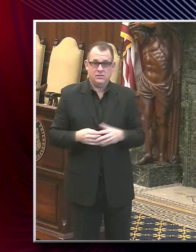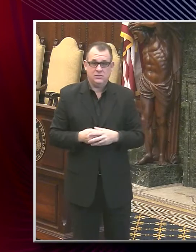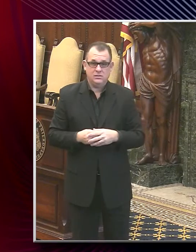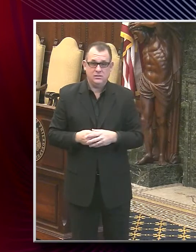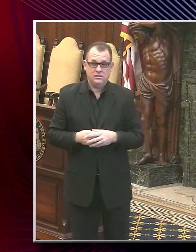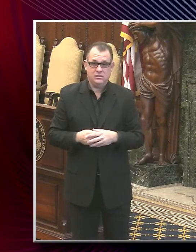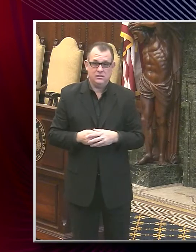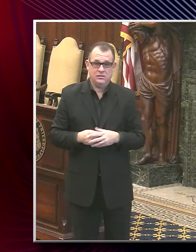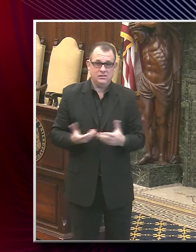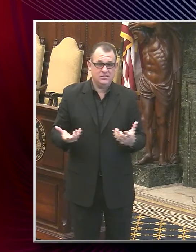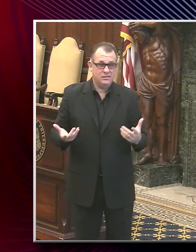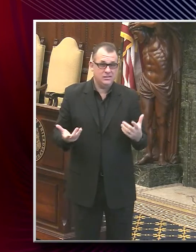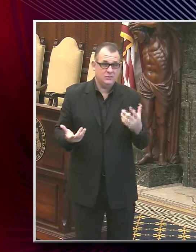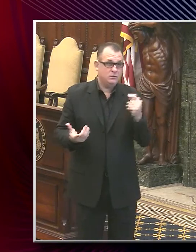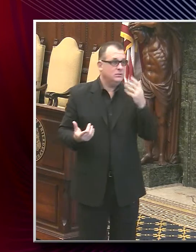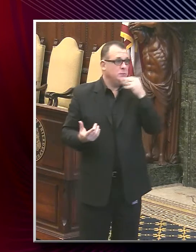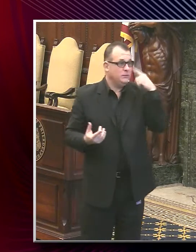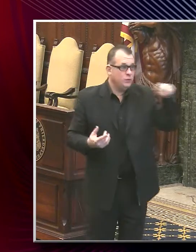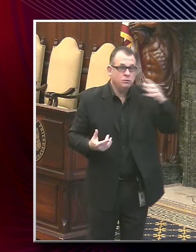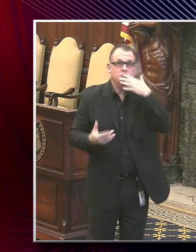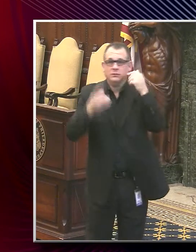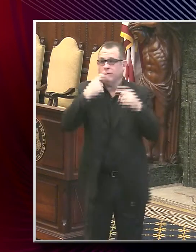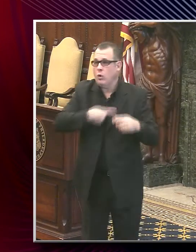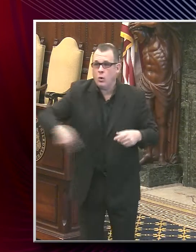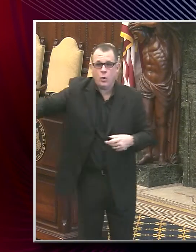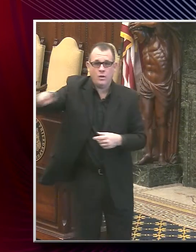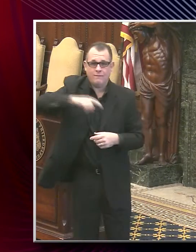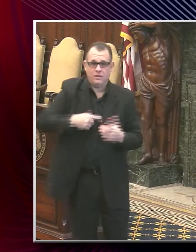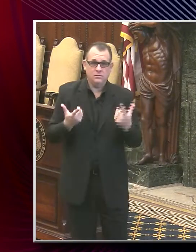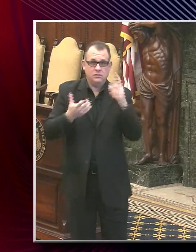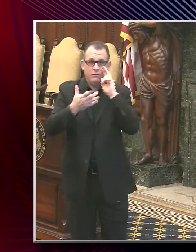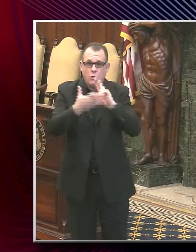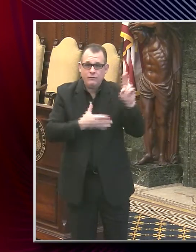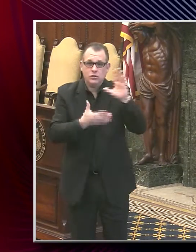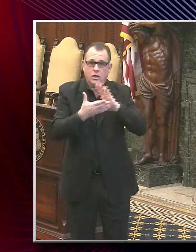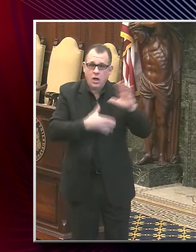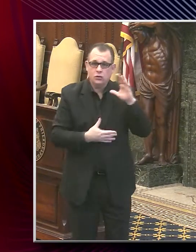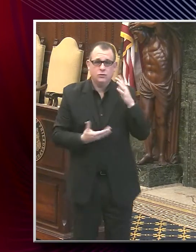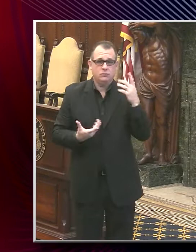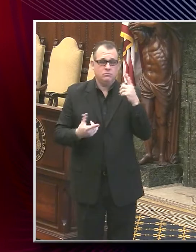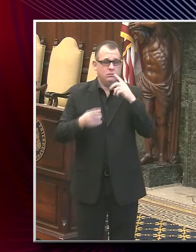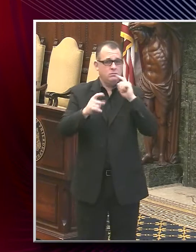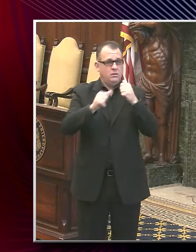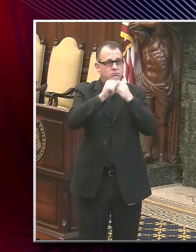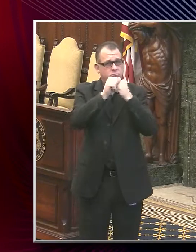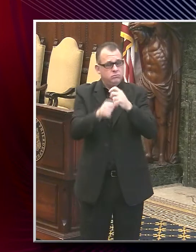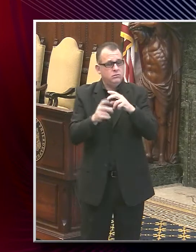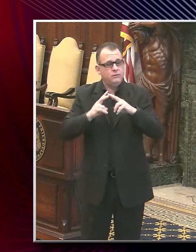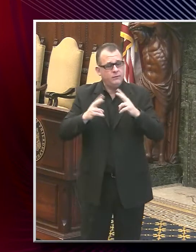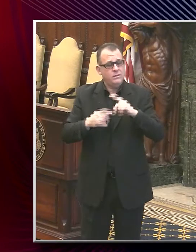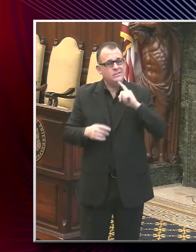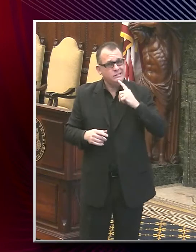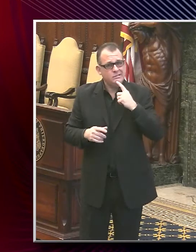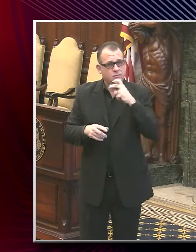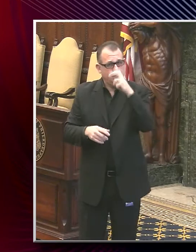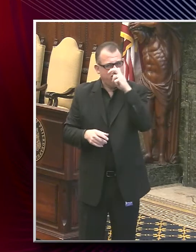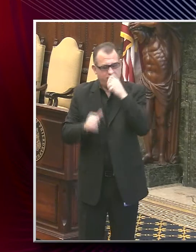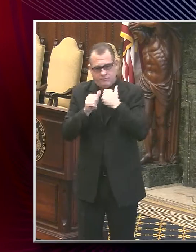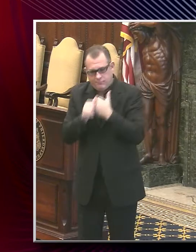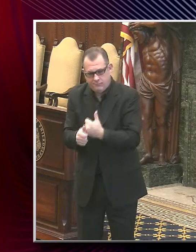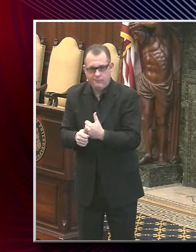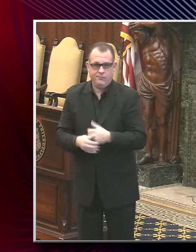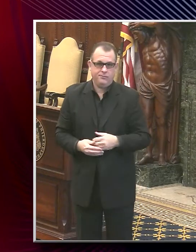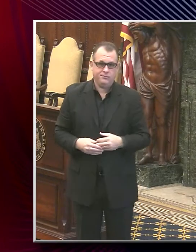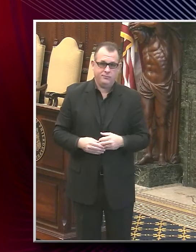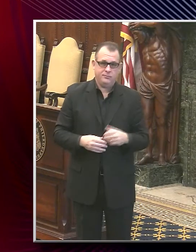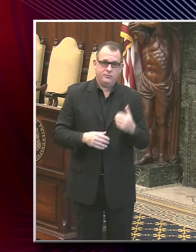whole. So we're asking college students and universities to take those restrictions very seriously. So what should people do